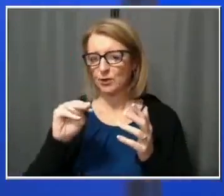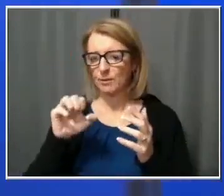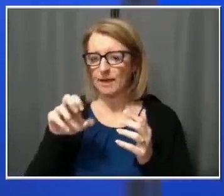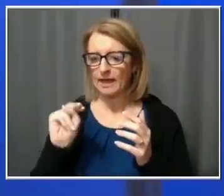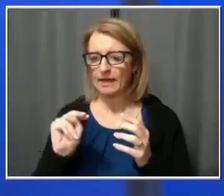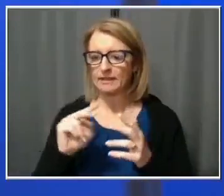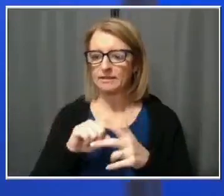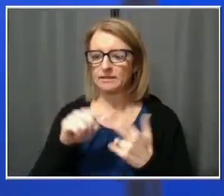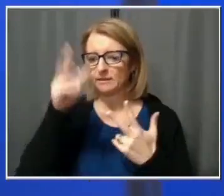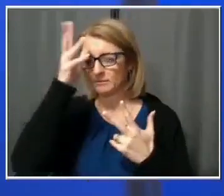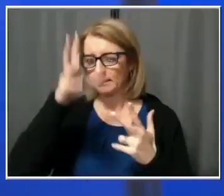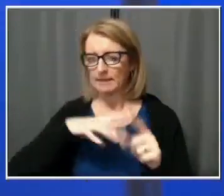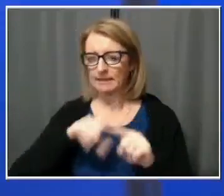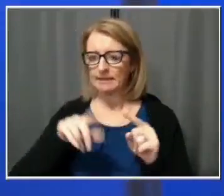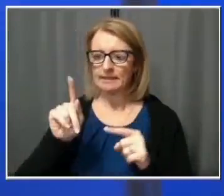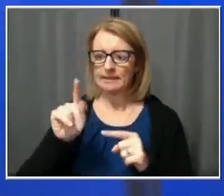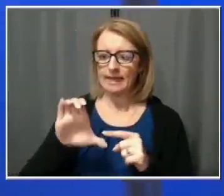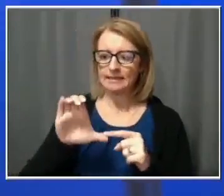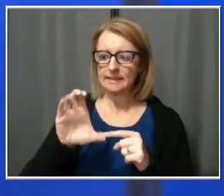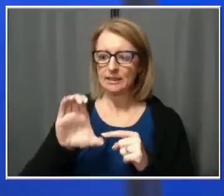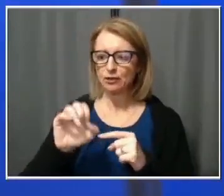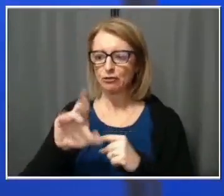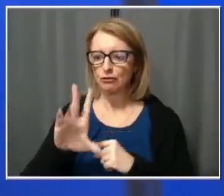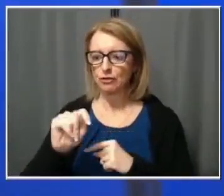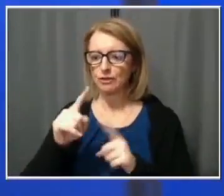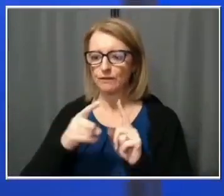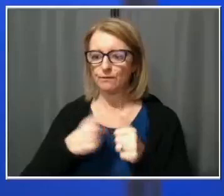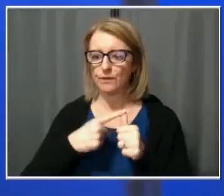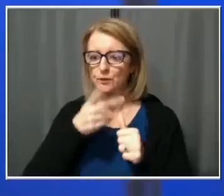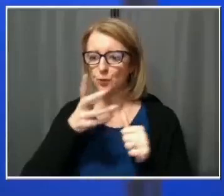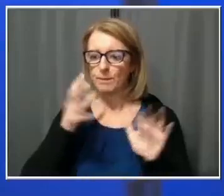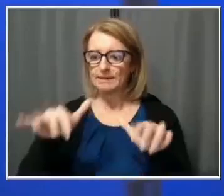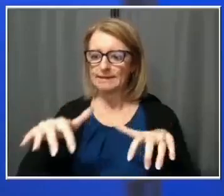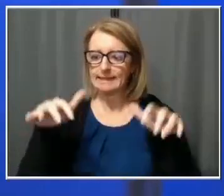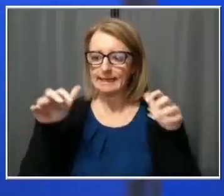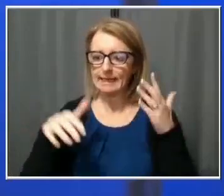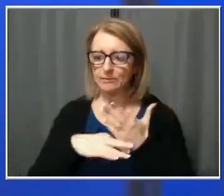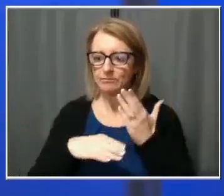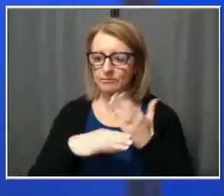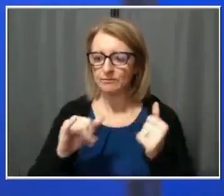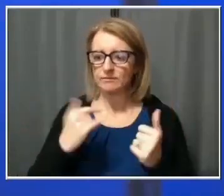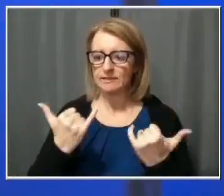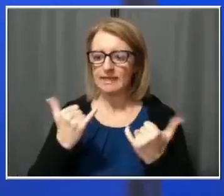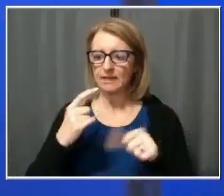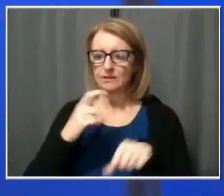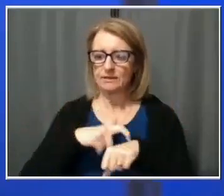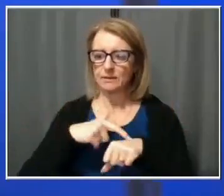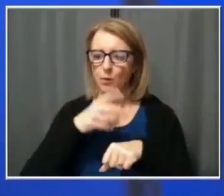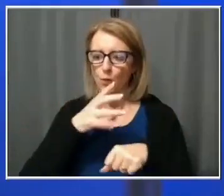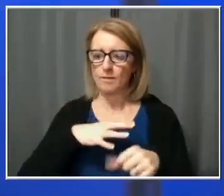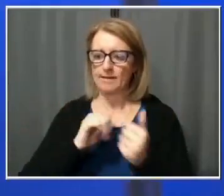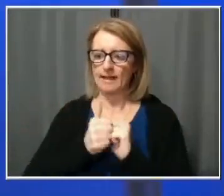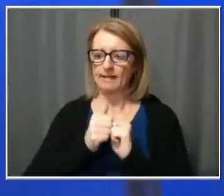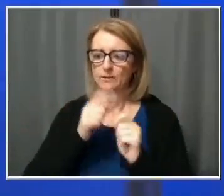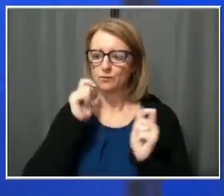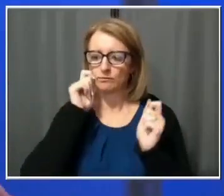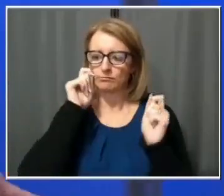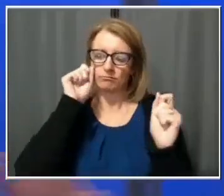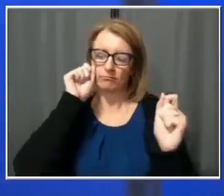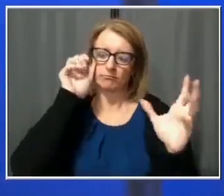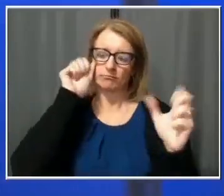can't even do. Casey Current just opened the first women's stadium. Now is the time to be a woman athlete. I mean, it's like amazing that we're finally